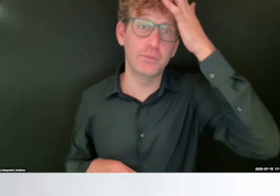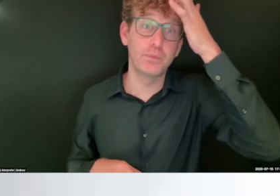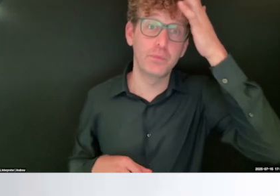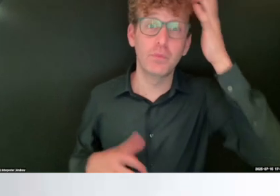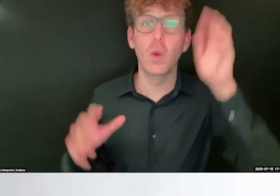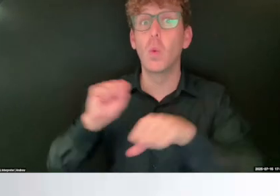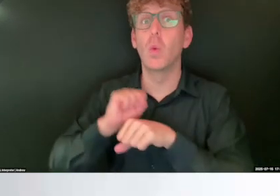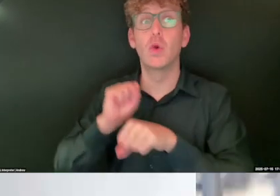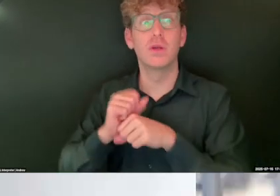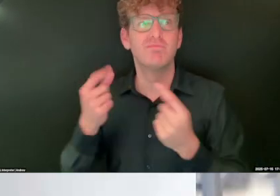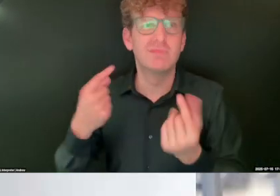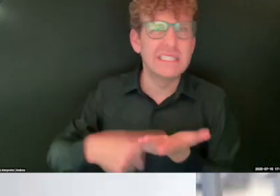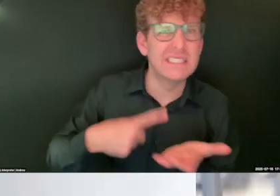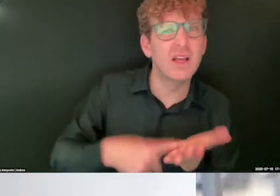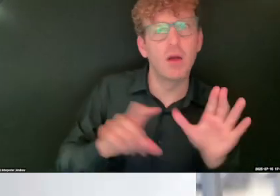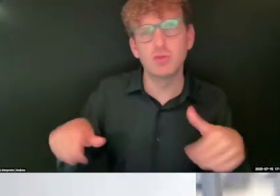slide, please.